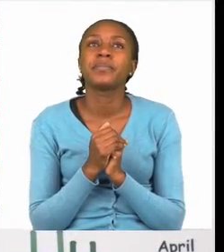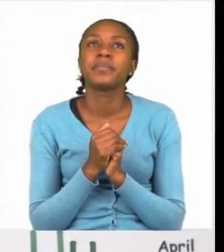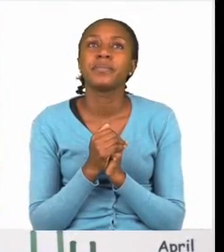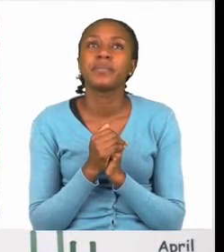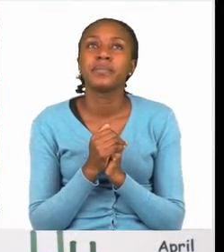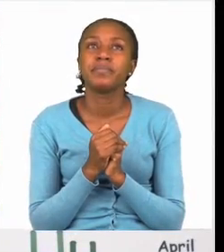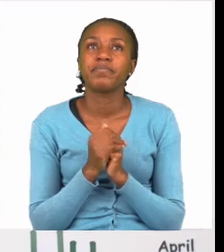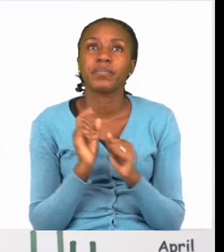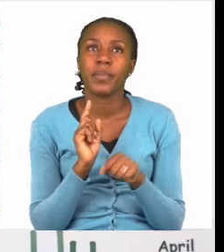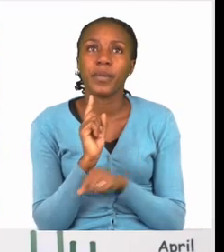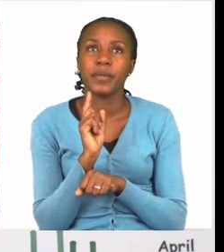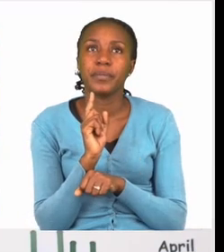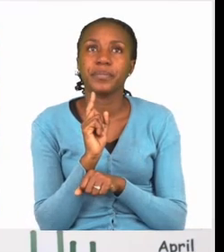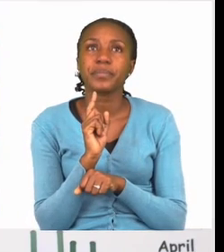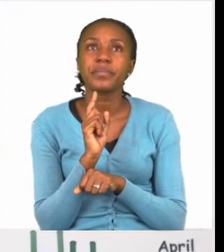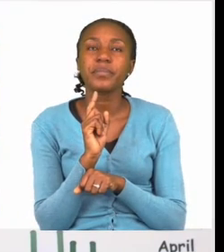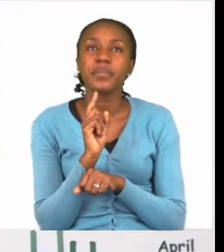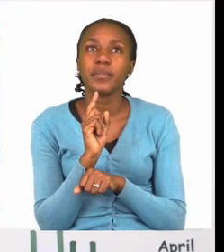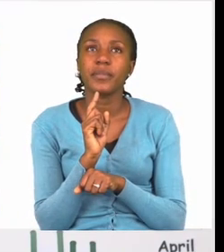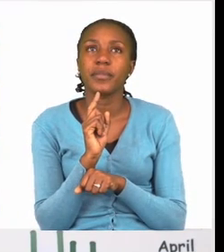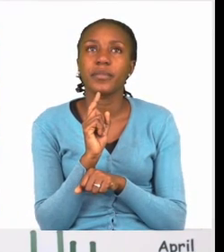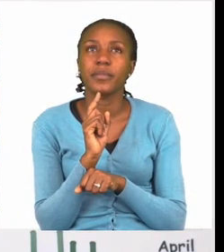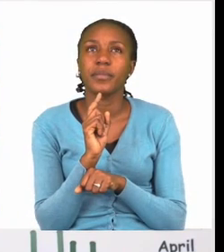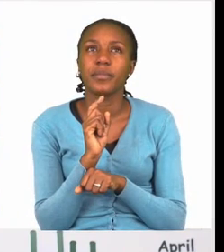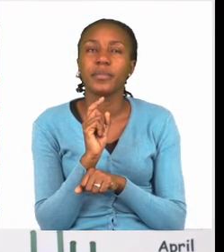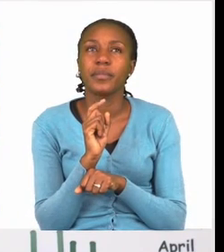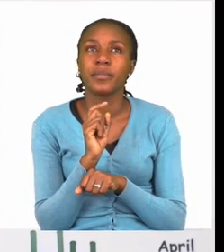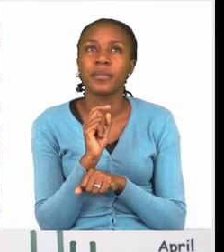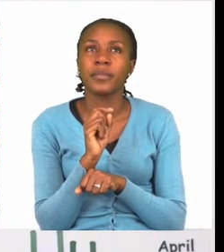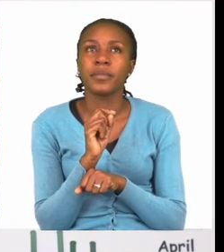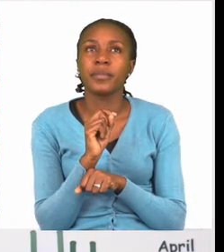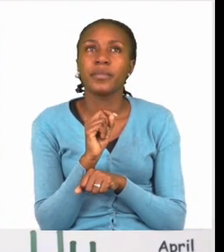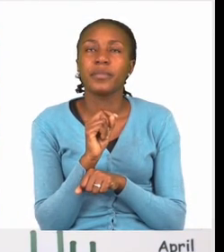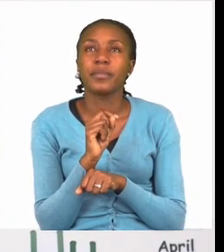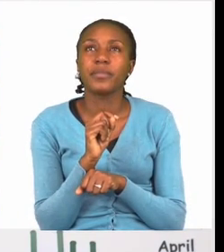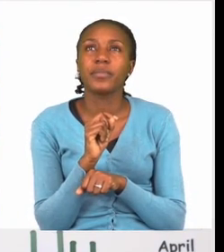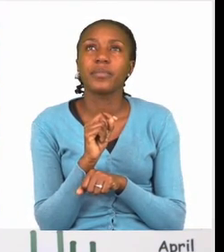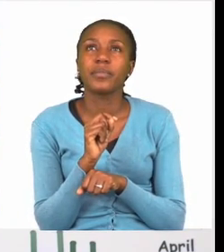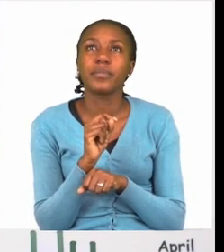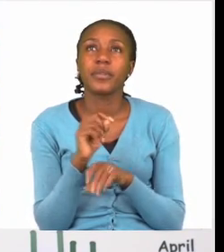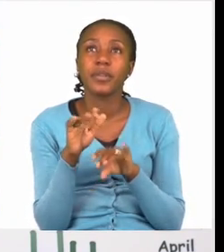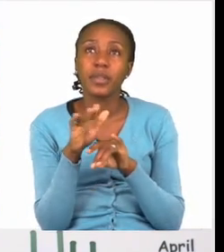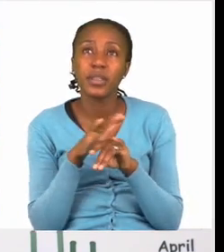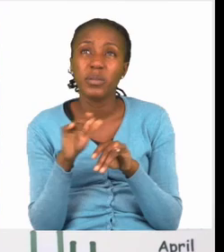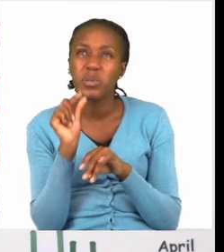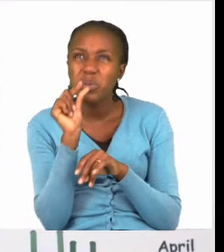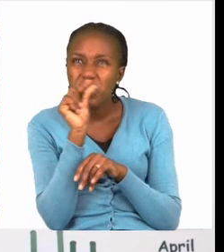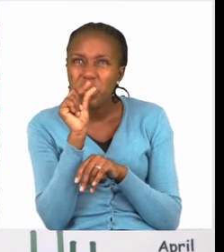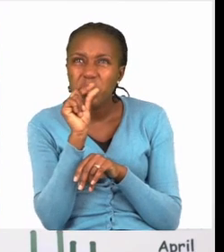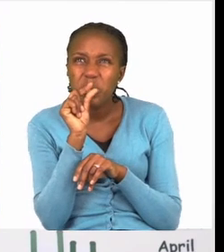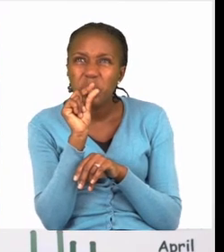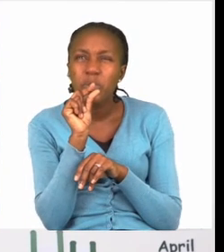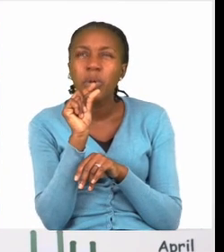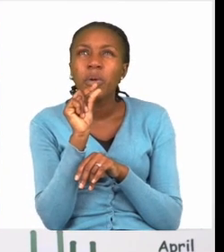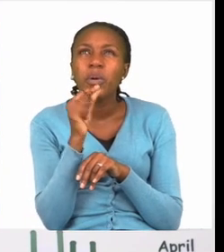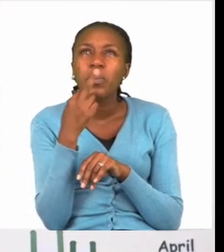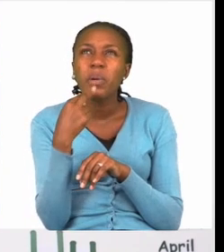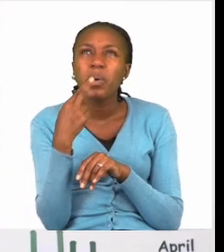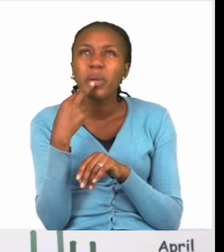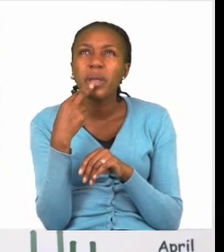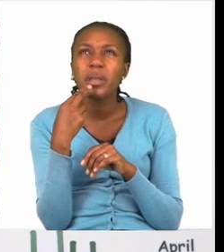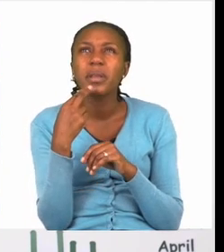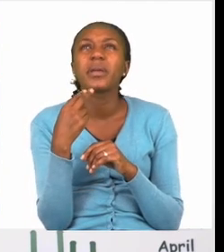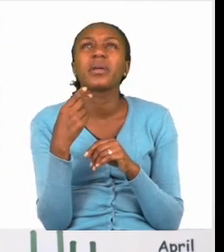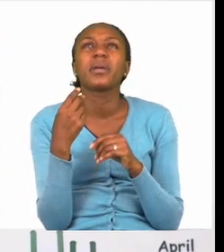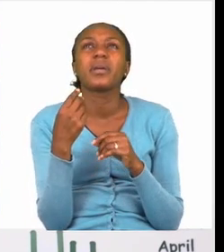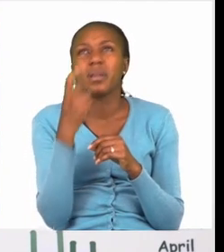Now the first word is ladybug. Now we have to say the word in the syllables and then we